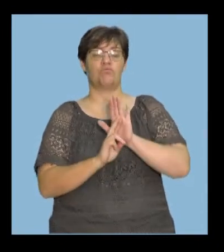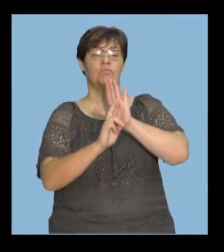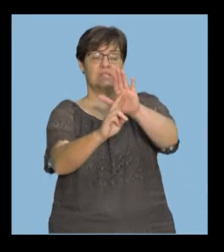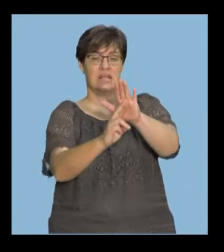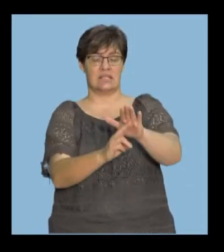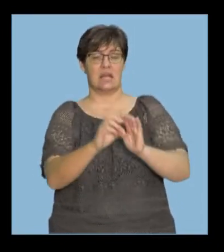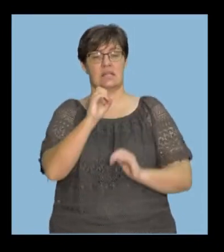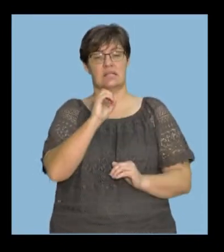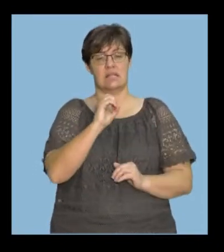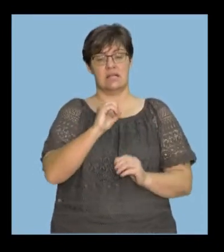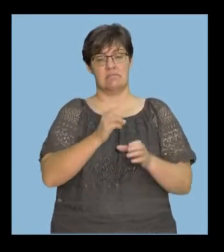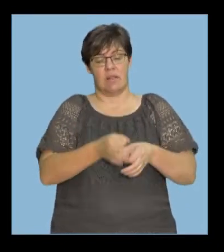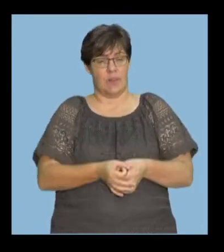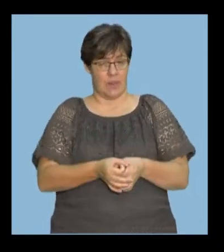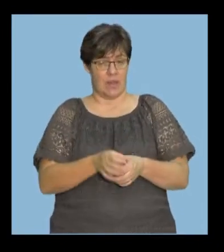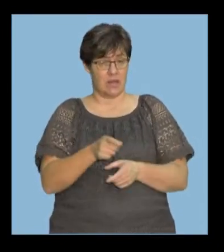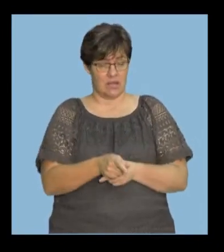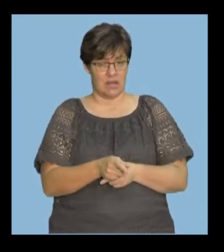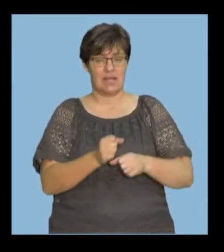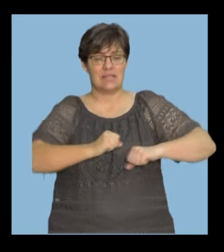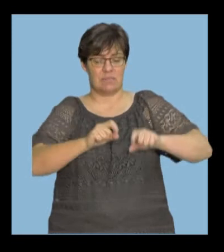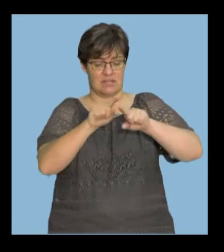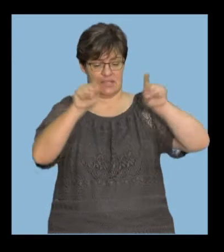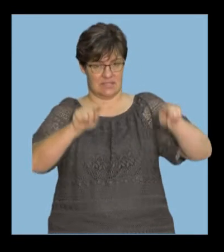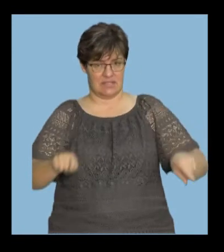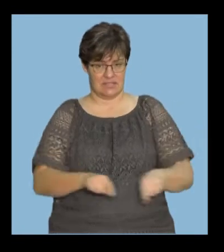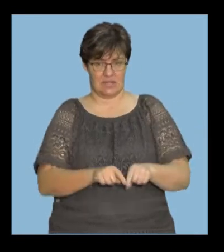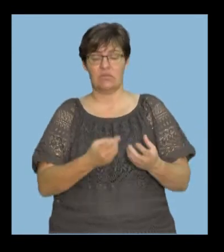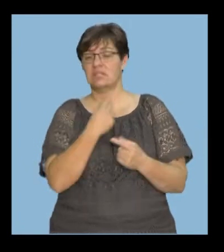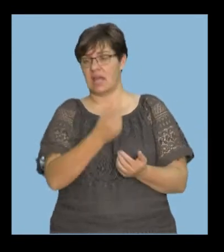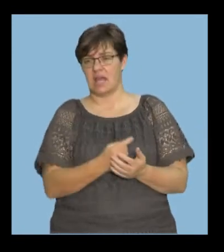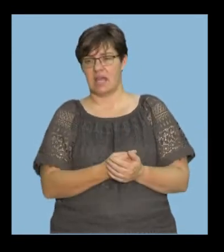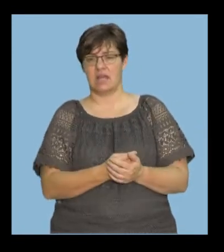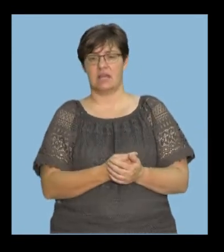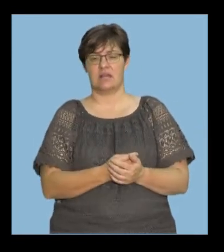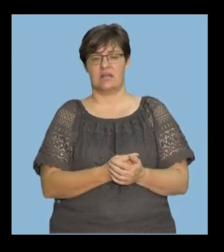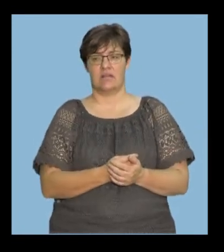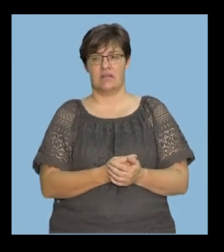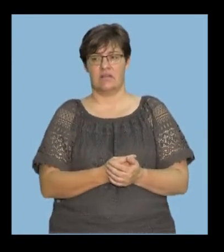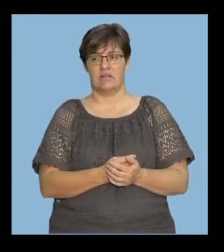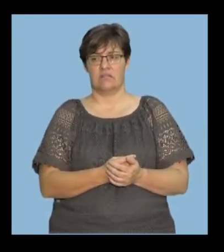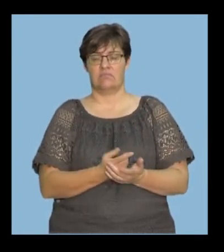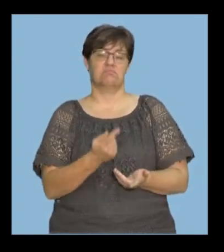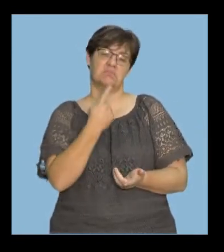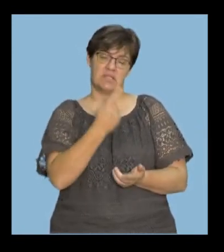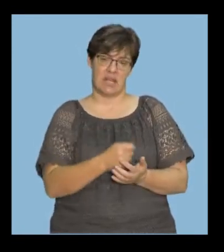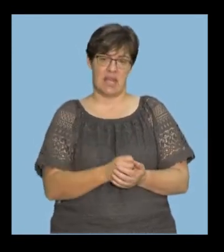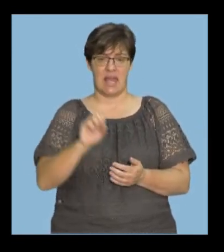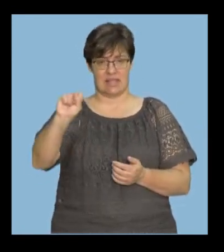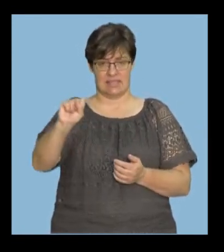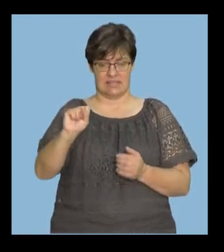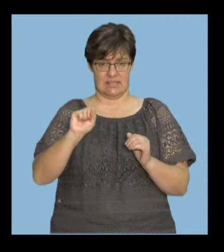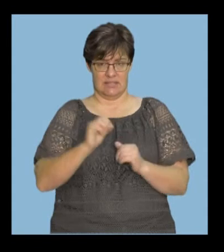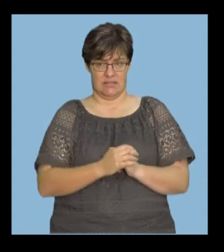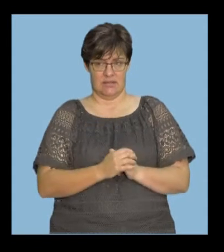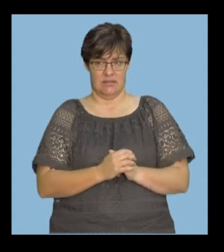Representing the sample space, we do it in a space like this, where we say, let's use a rectangle, and we're going to call it